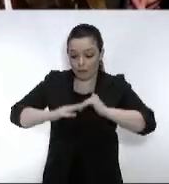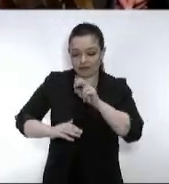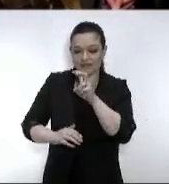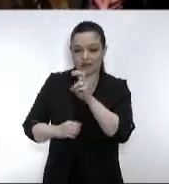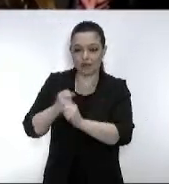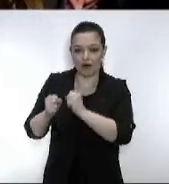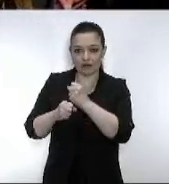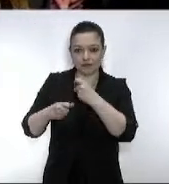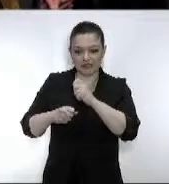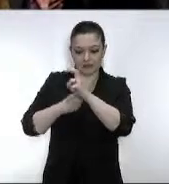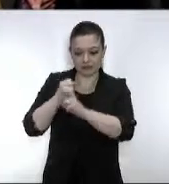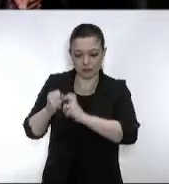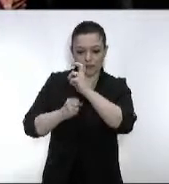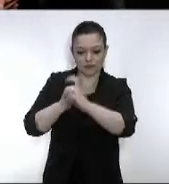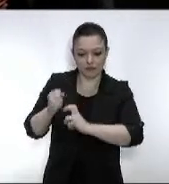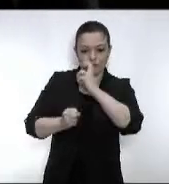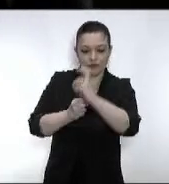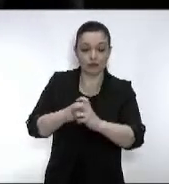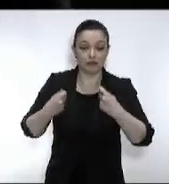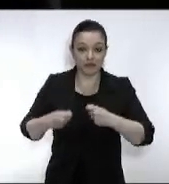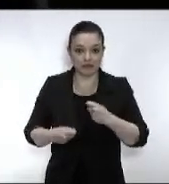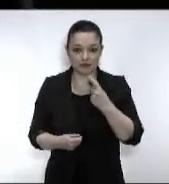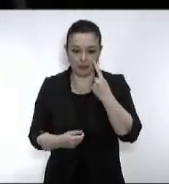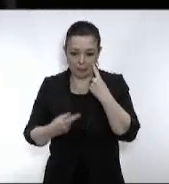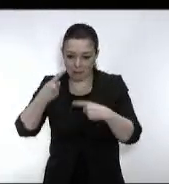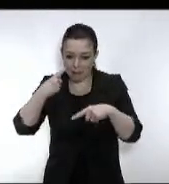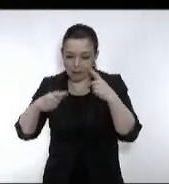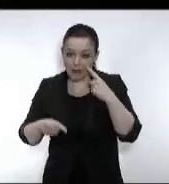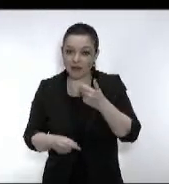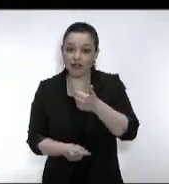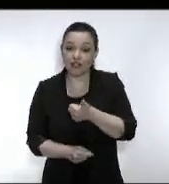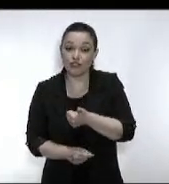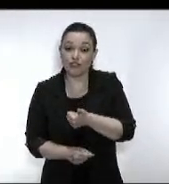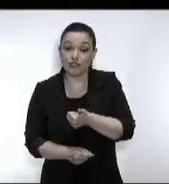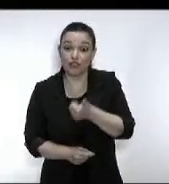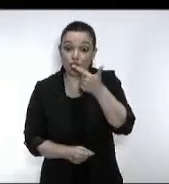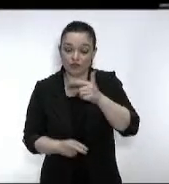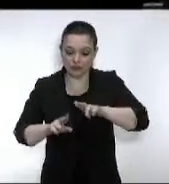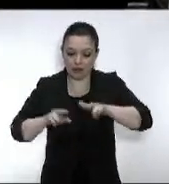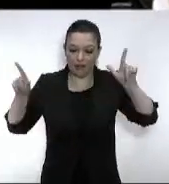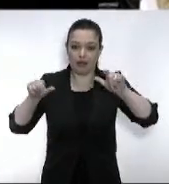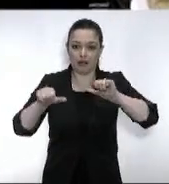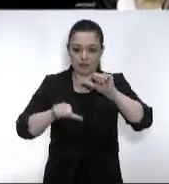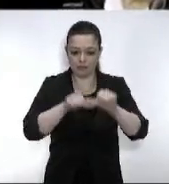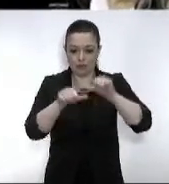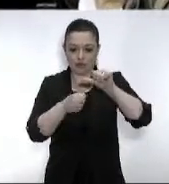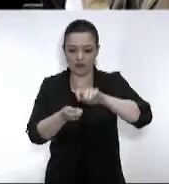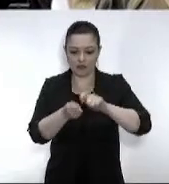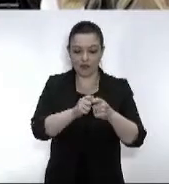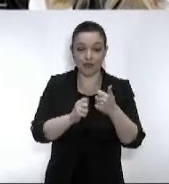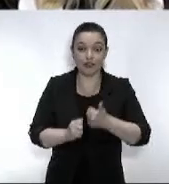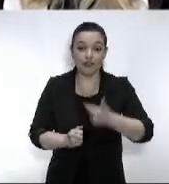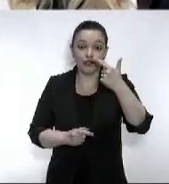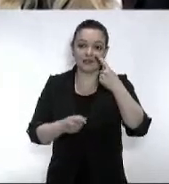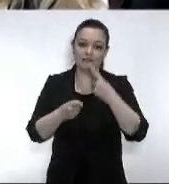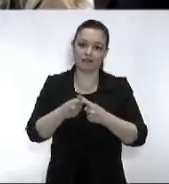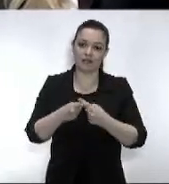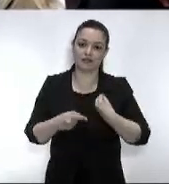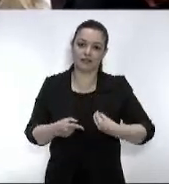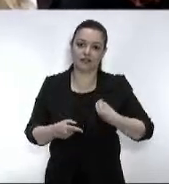competency lasts about 5 years. So if we calculate basically 60 divided by 5, it's 12